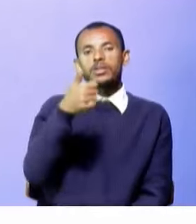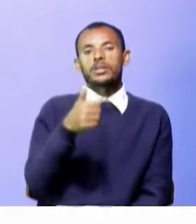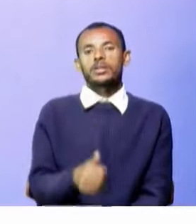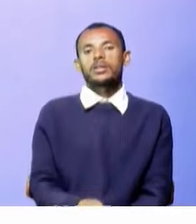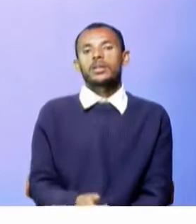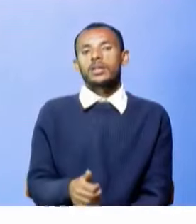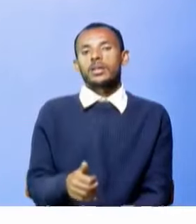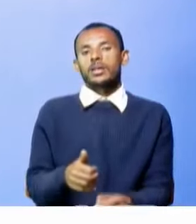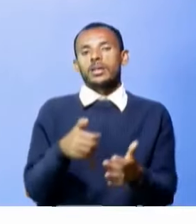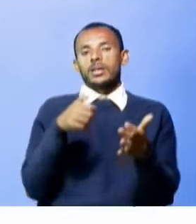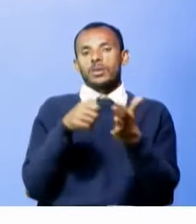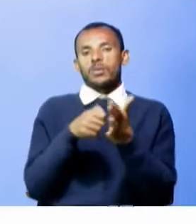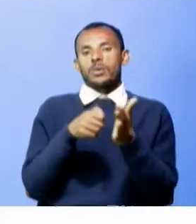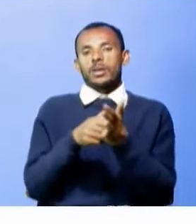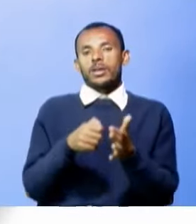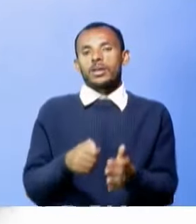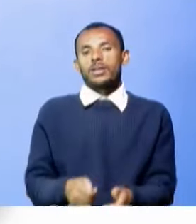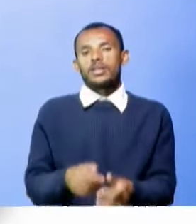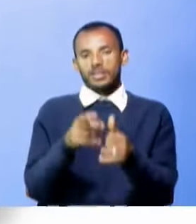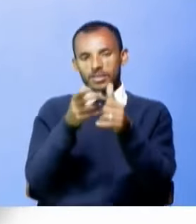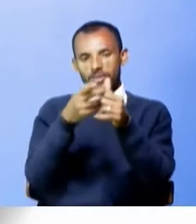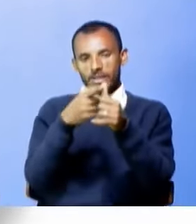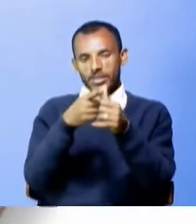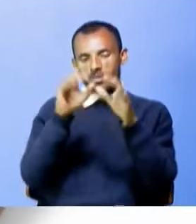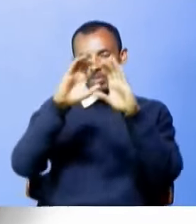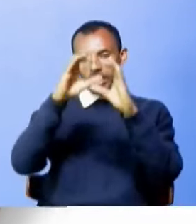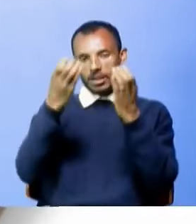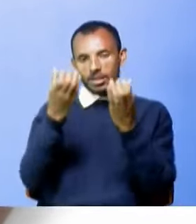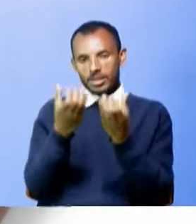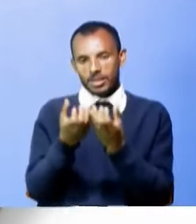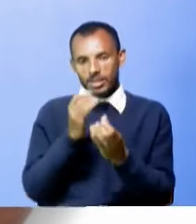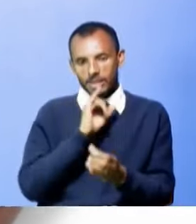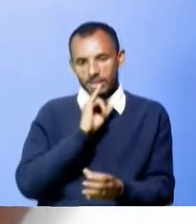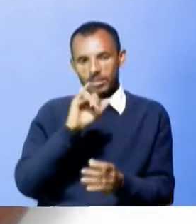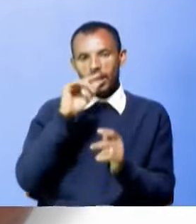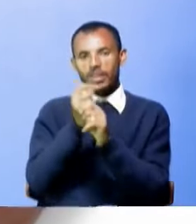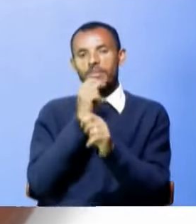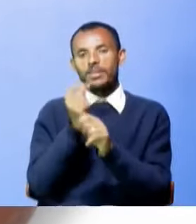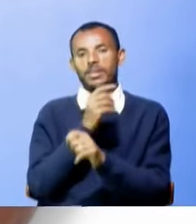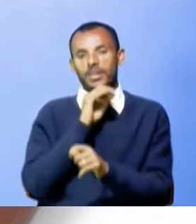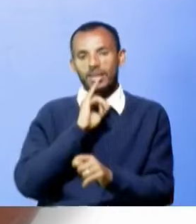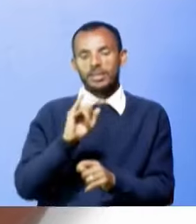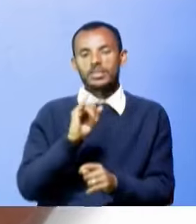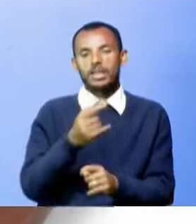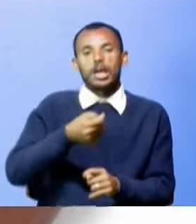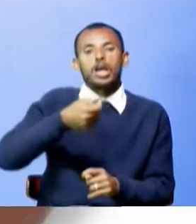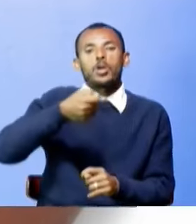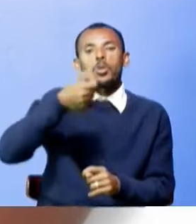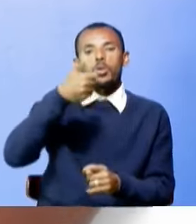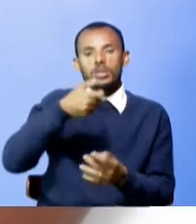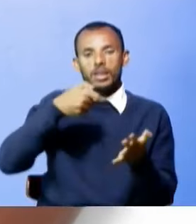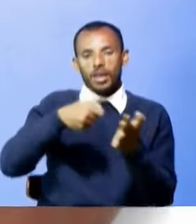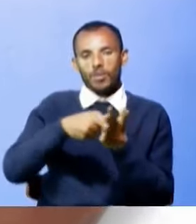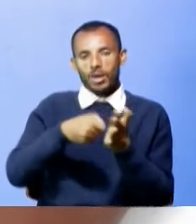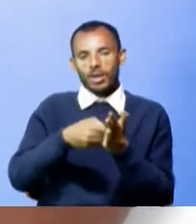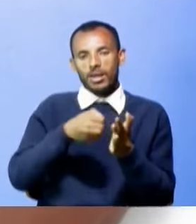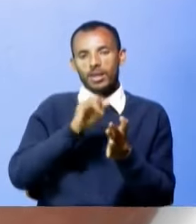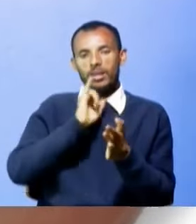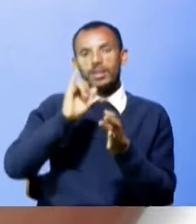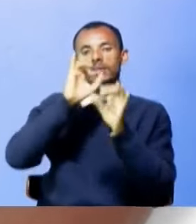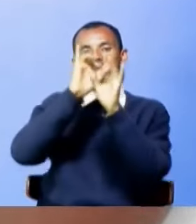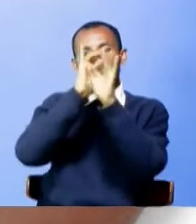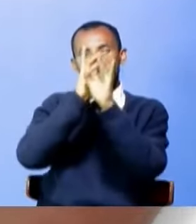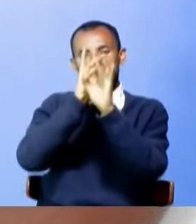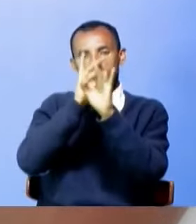is, the answer for the first part is, tossing a coin is the experiment. Tossing